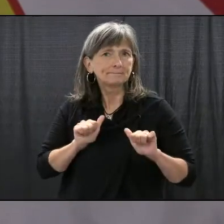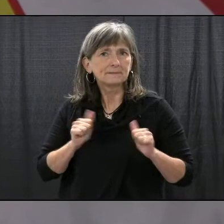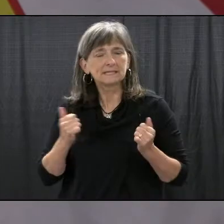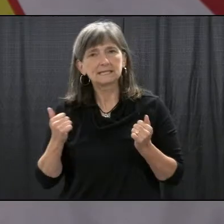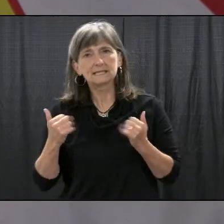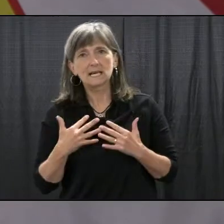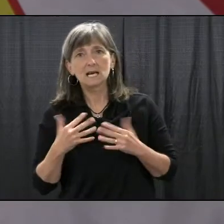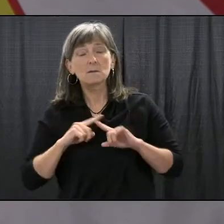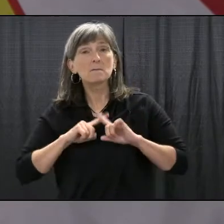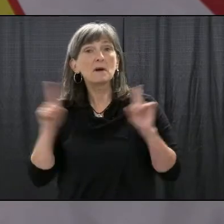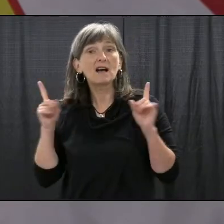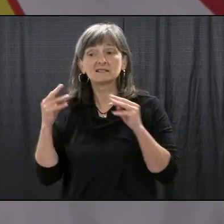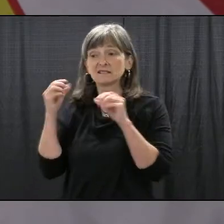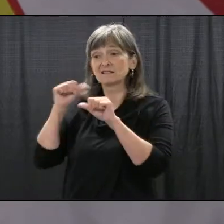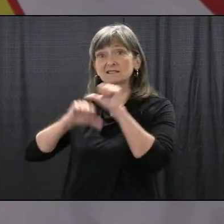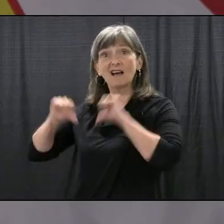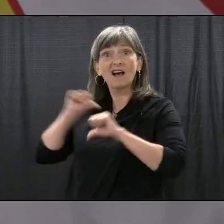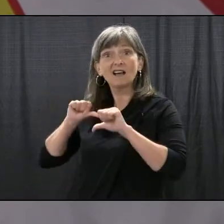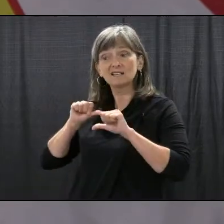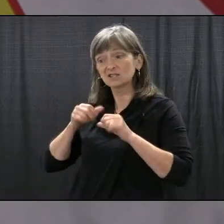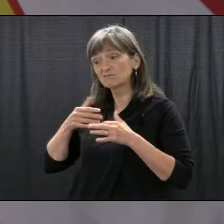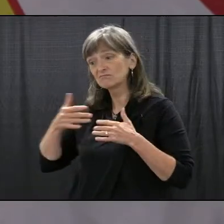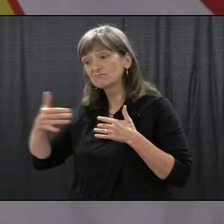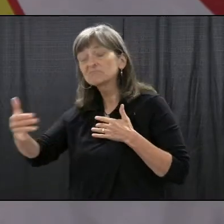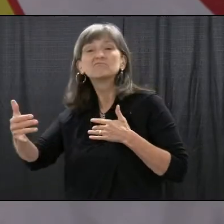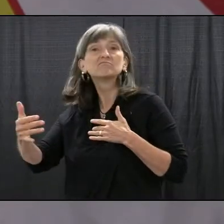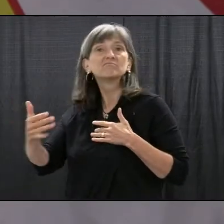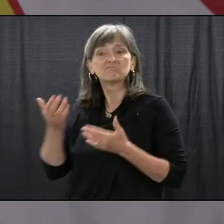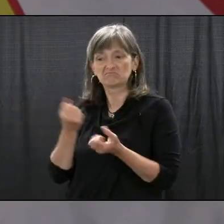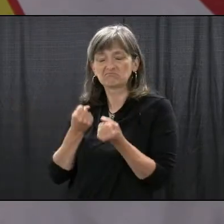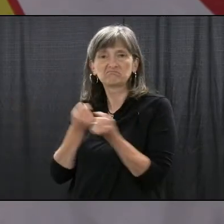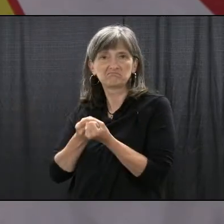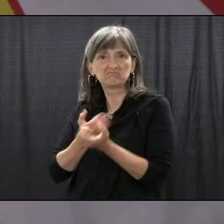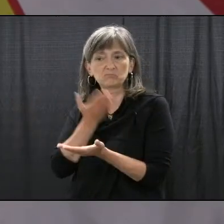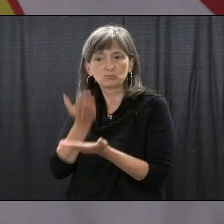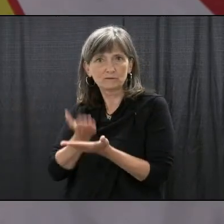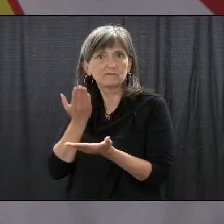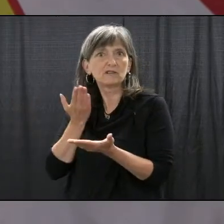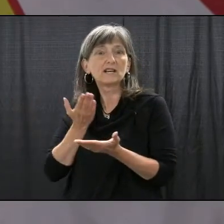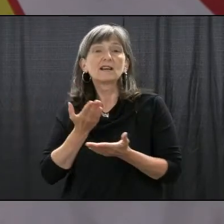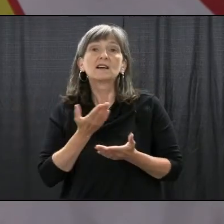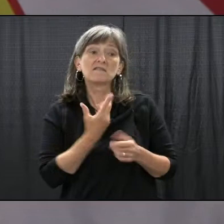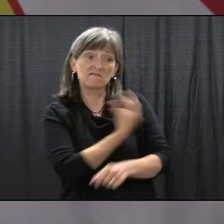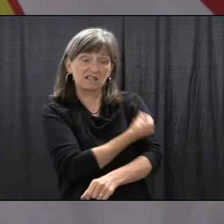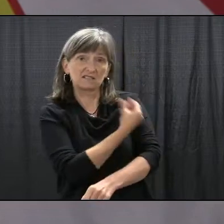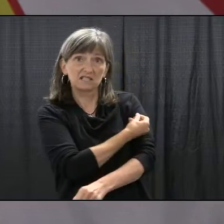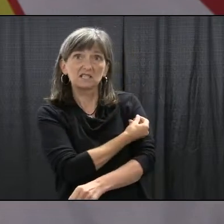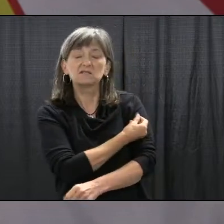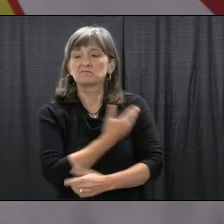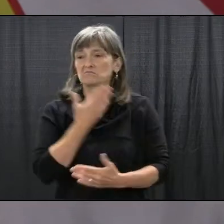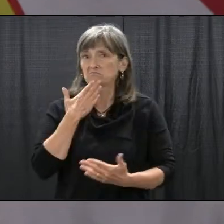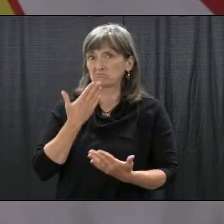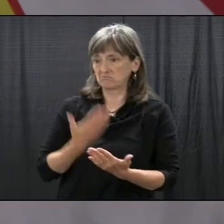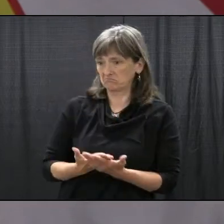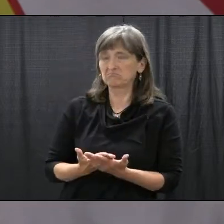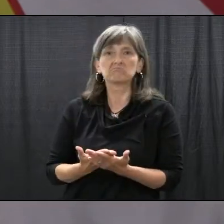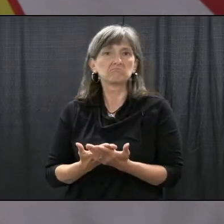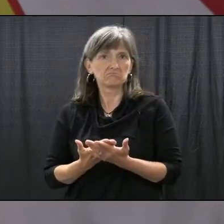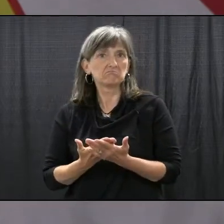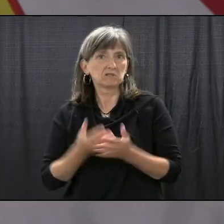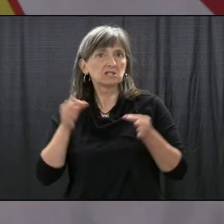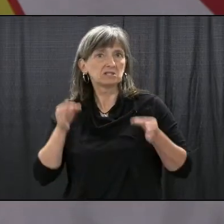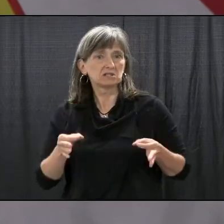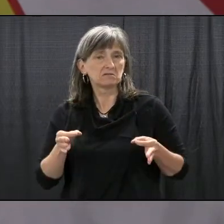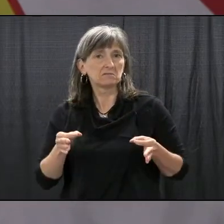the epidemiology supports it, the rates of vaccines support it, and it is the right move for the right time. That said, if you're